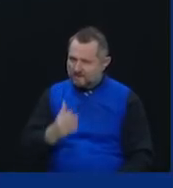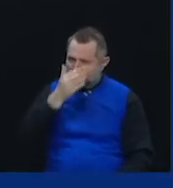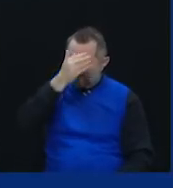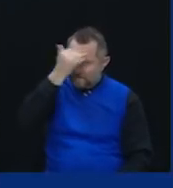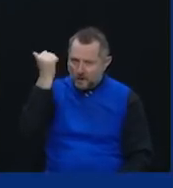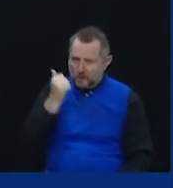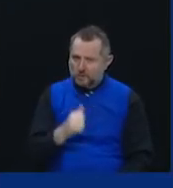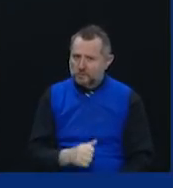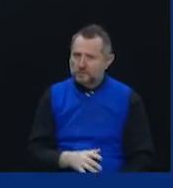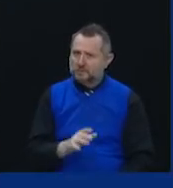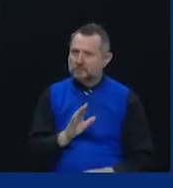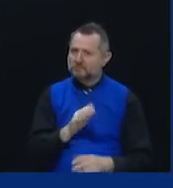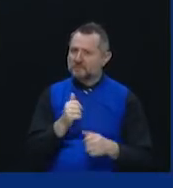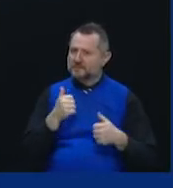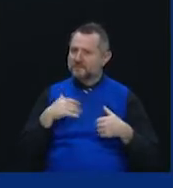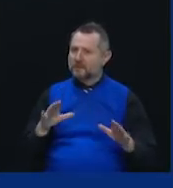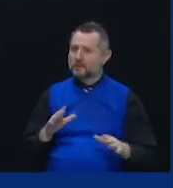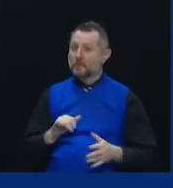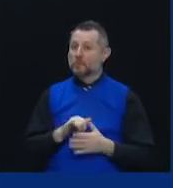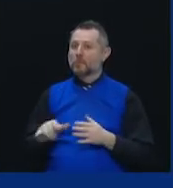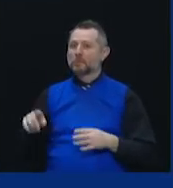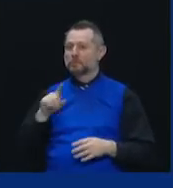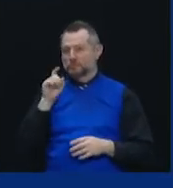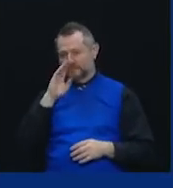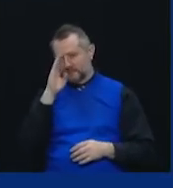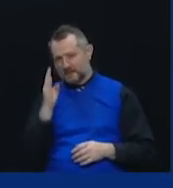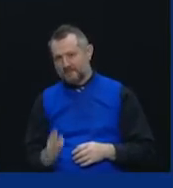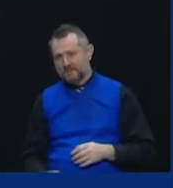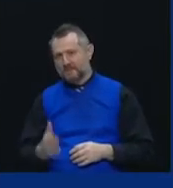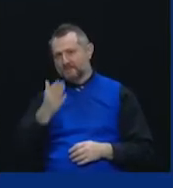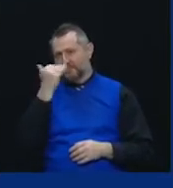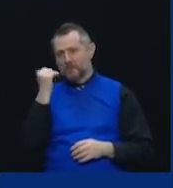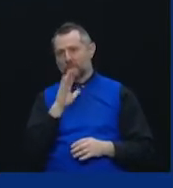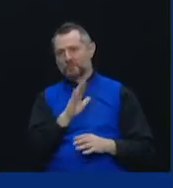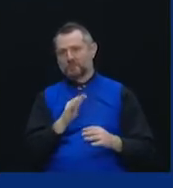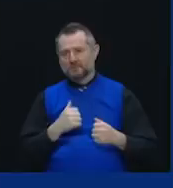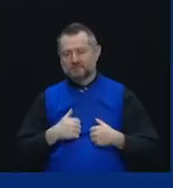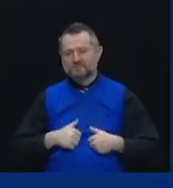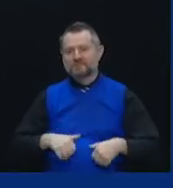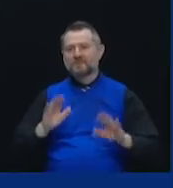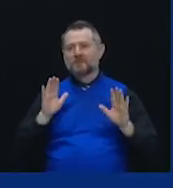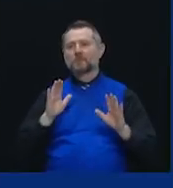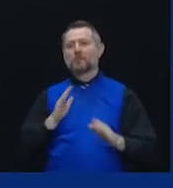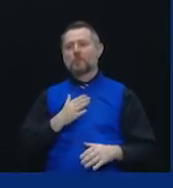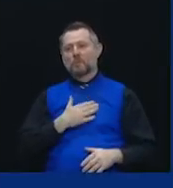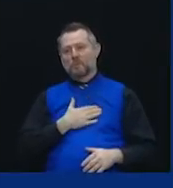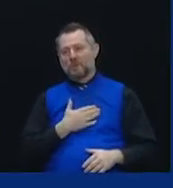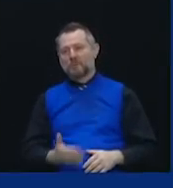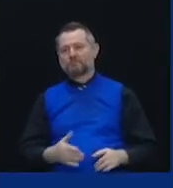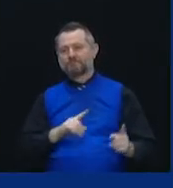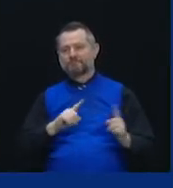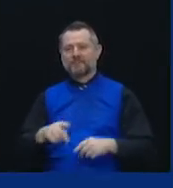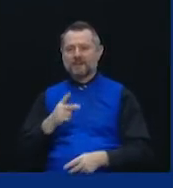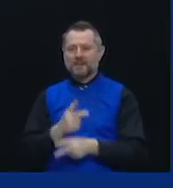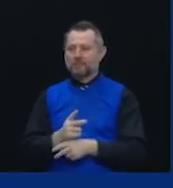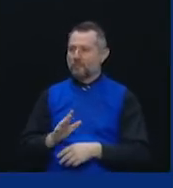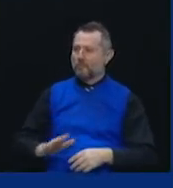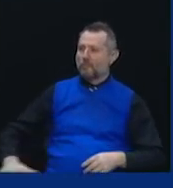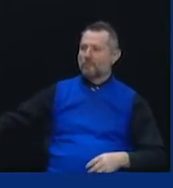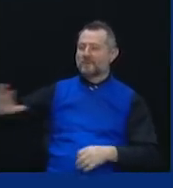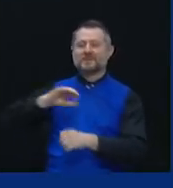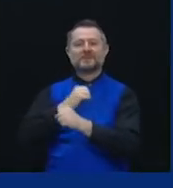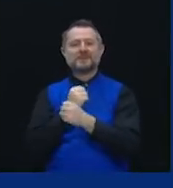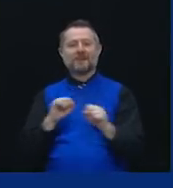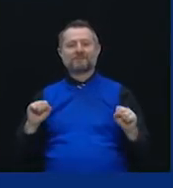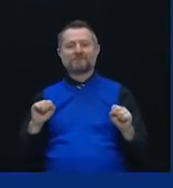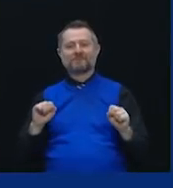forget, what they did to keep us safe. No New Yorker should forget that while they